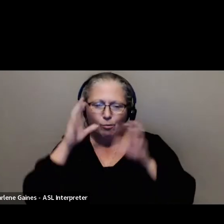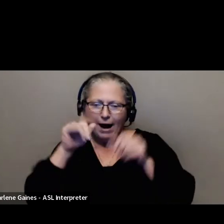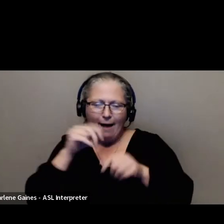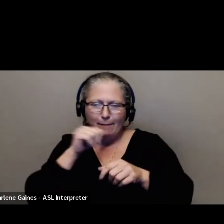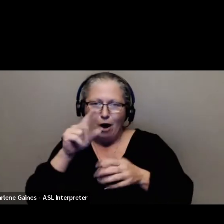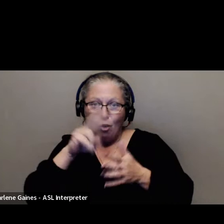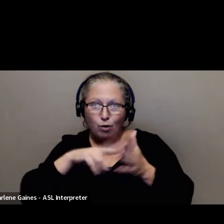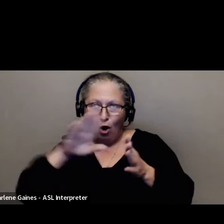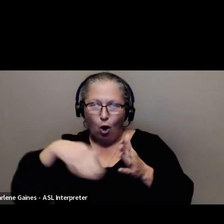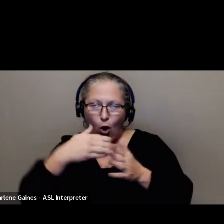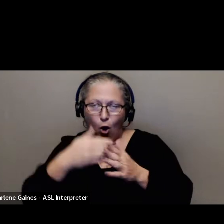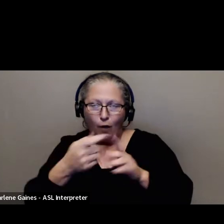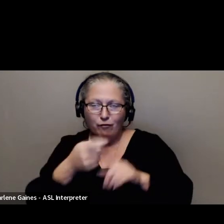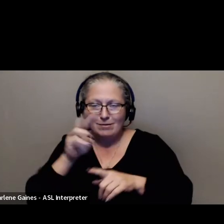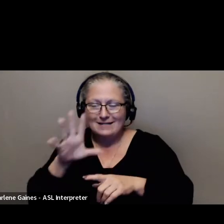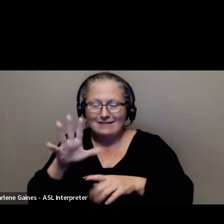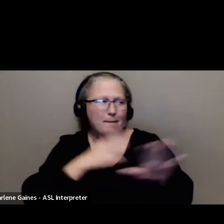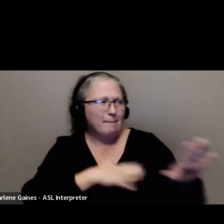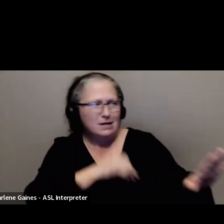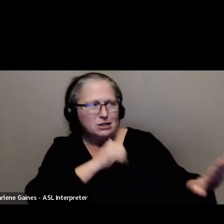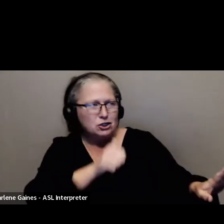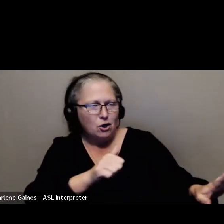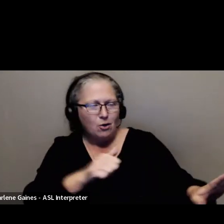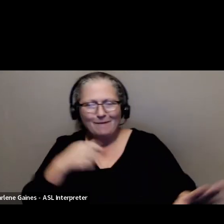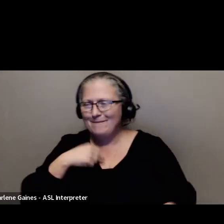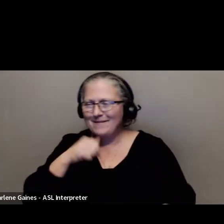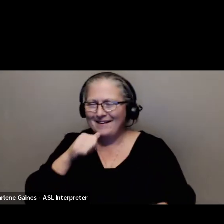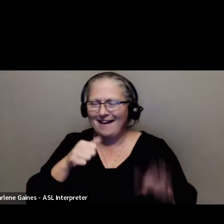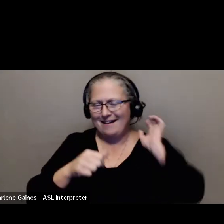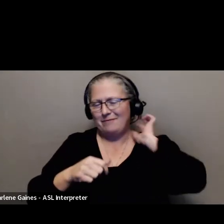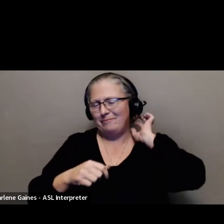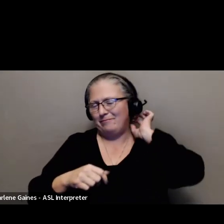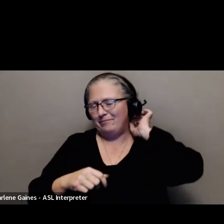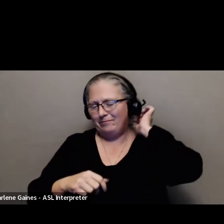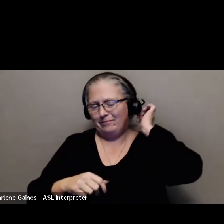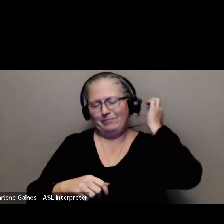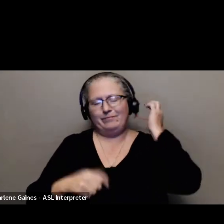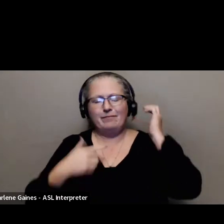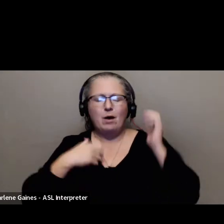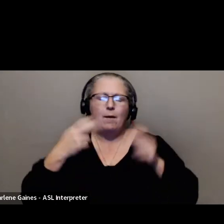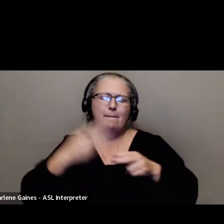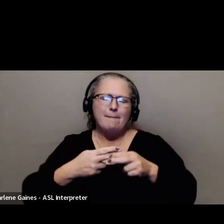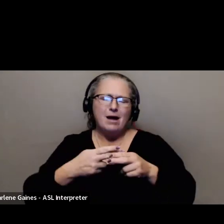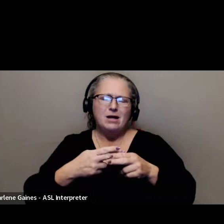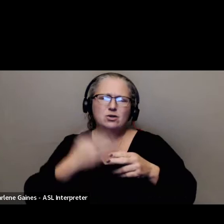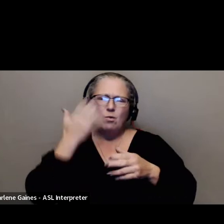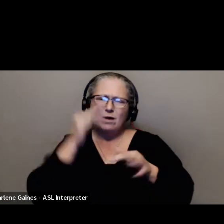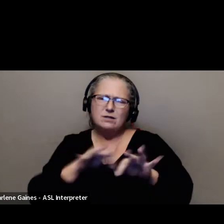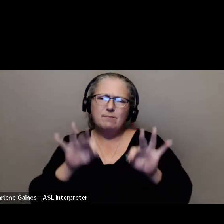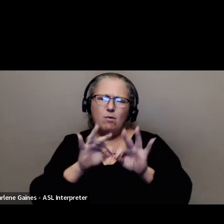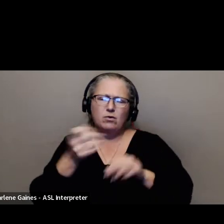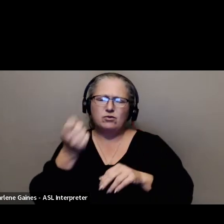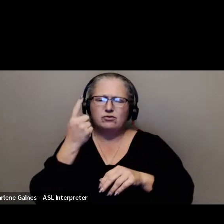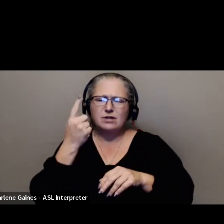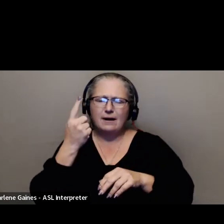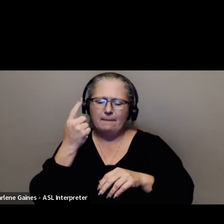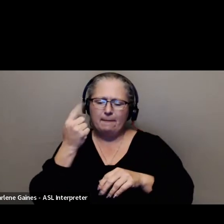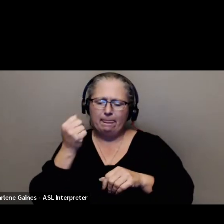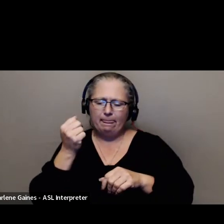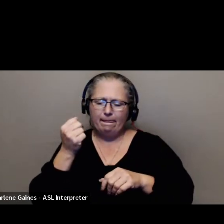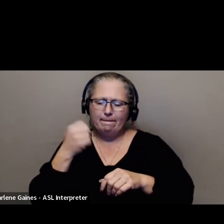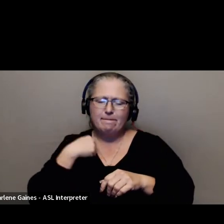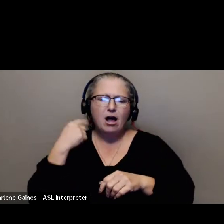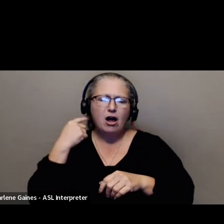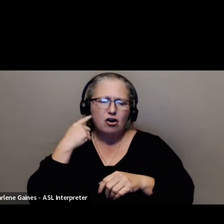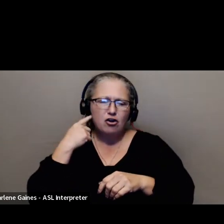from all 65. Please I'm not, but I wanted to mention how important it is to understand that I heard